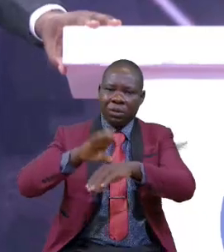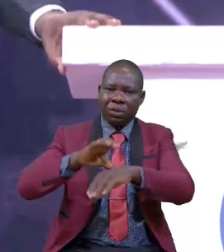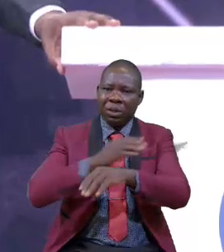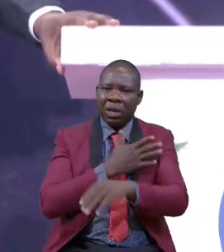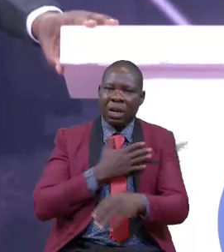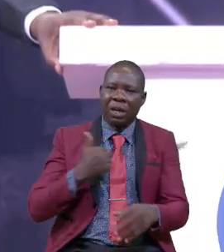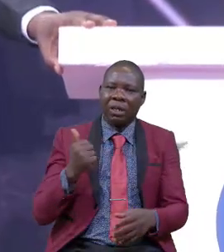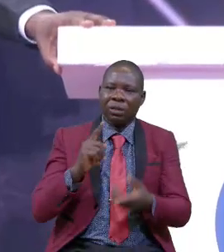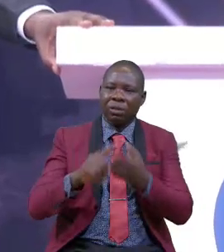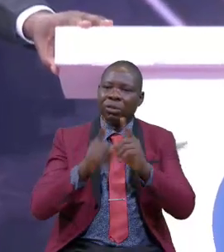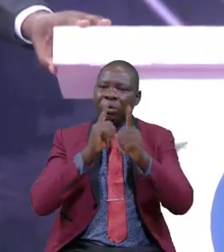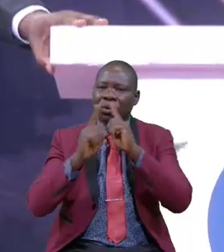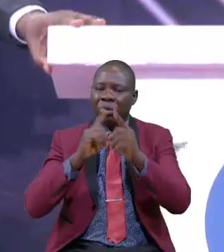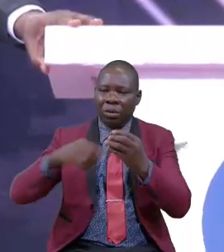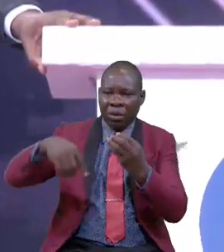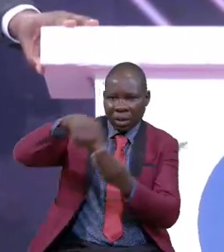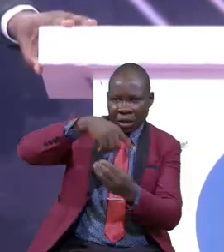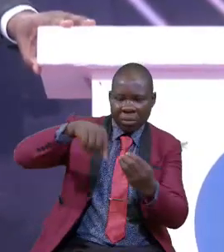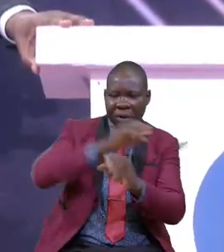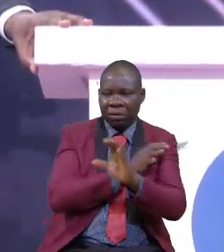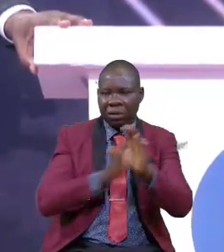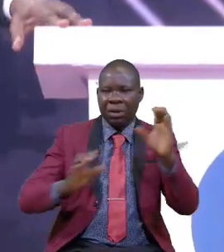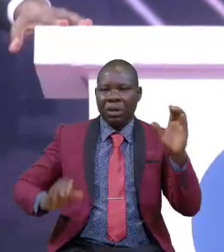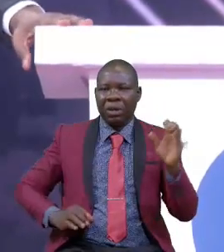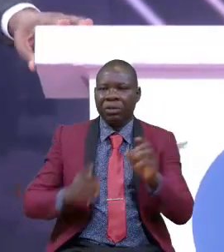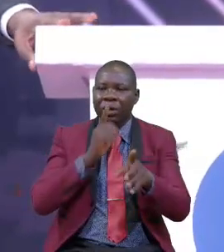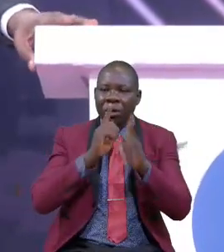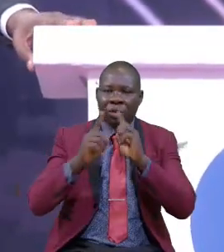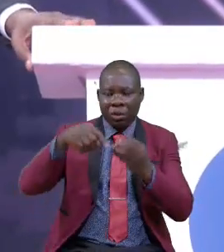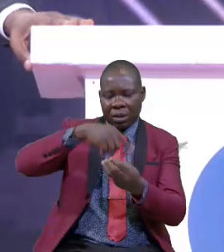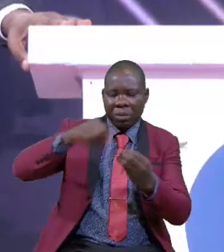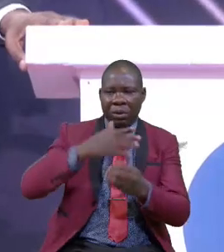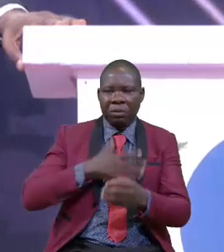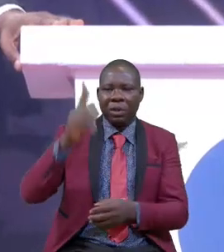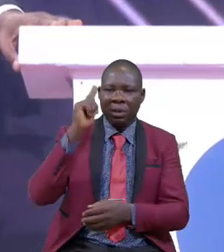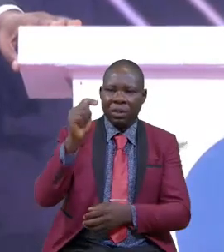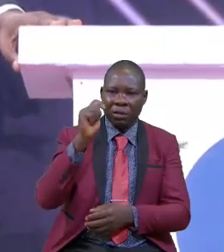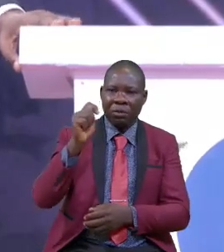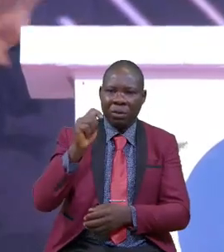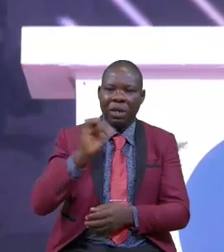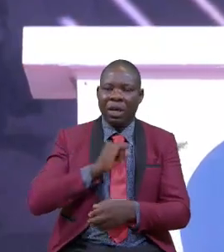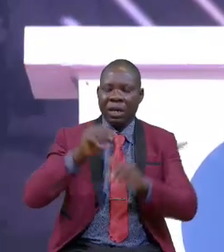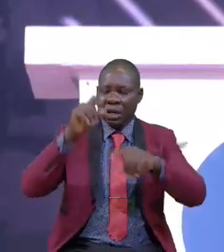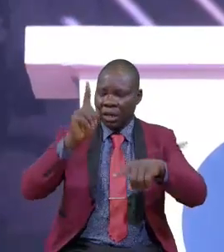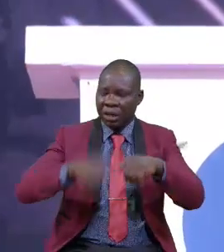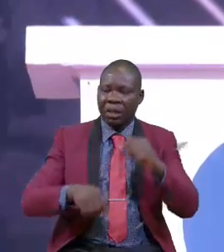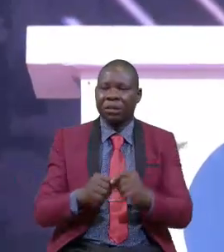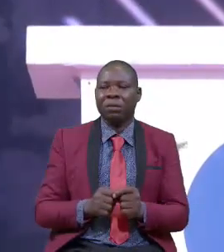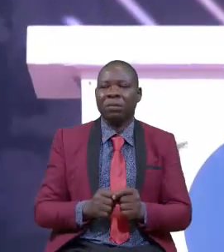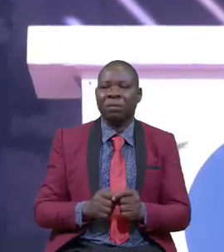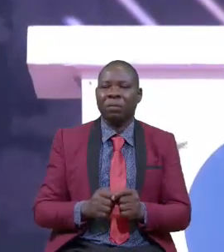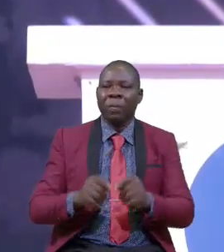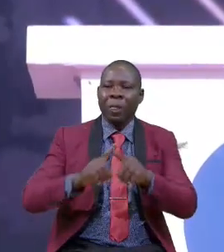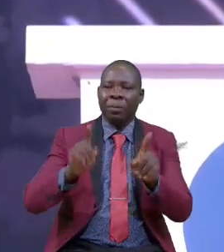talk about Christ, talk about my testimony, I could not. But by the grace